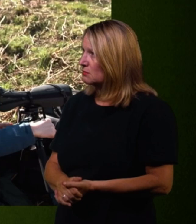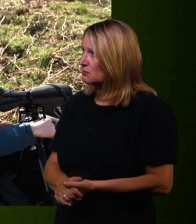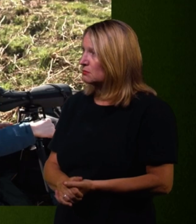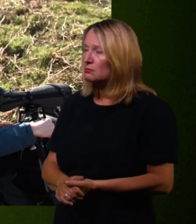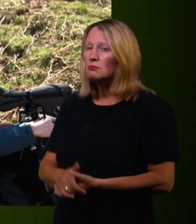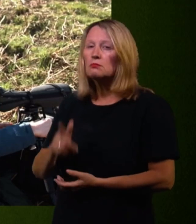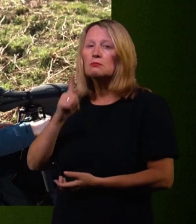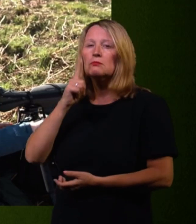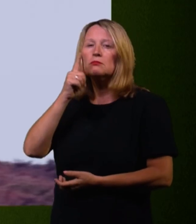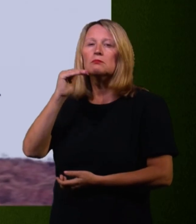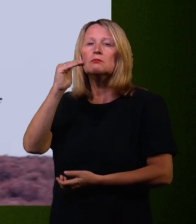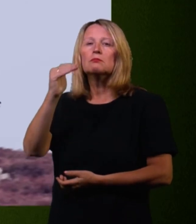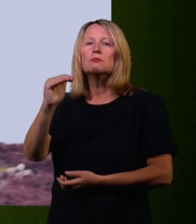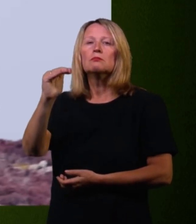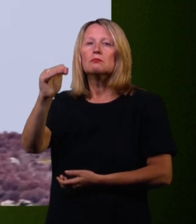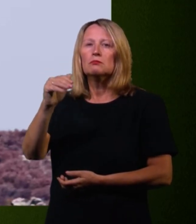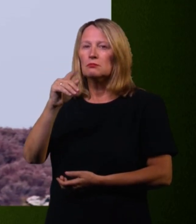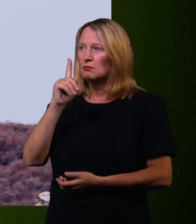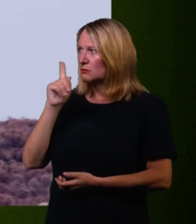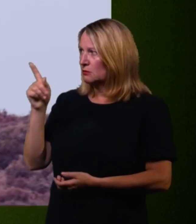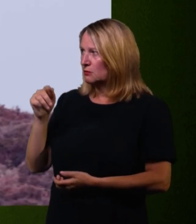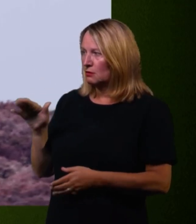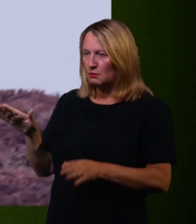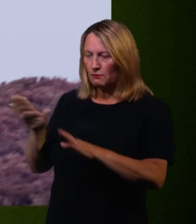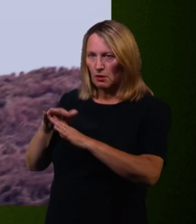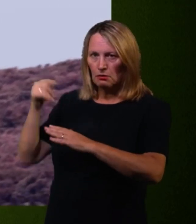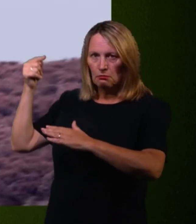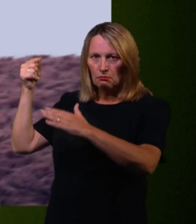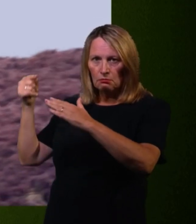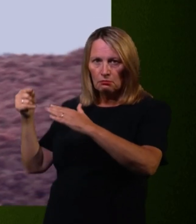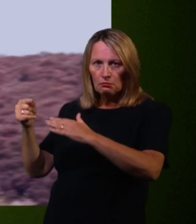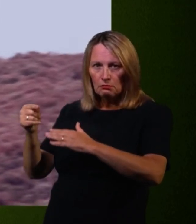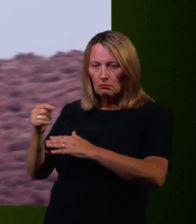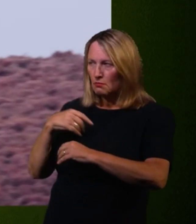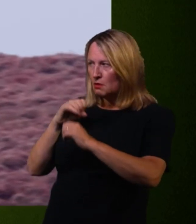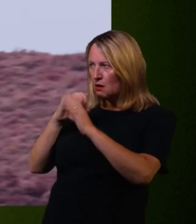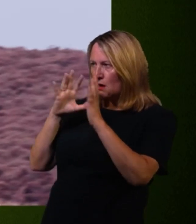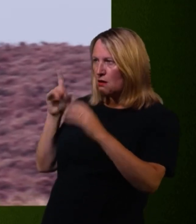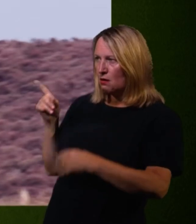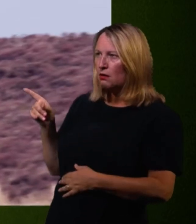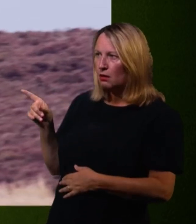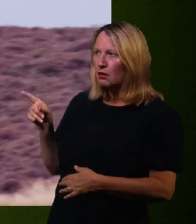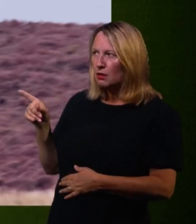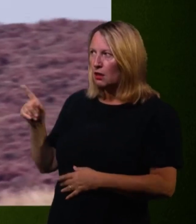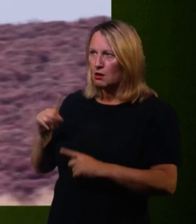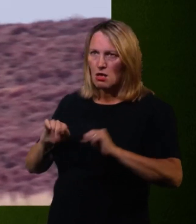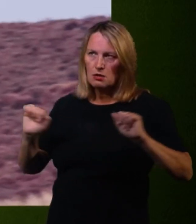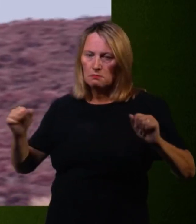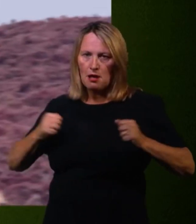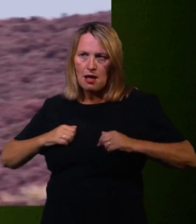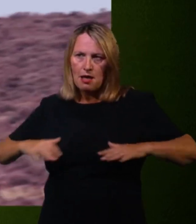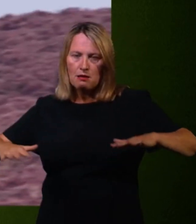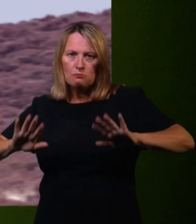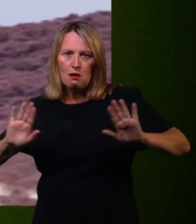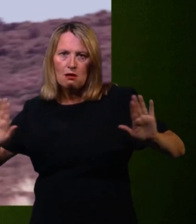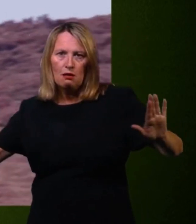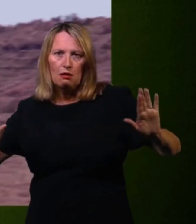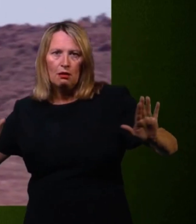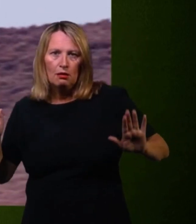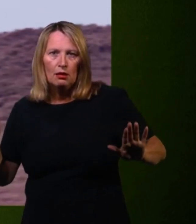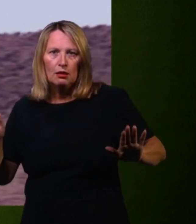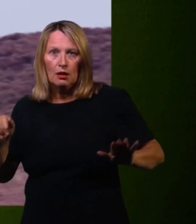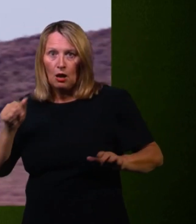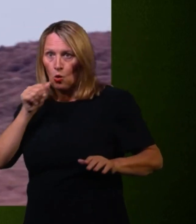Looking at the huge distance he's already covered, it gives you some idea, doesn't it, of just the range of his territory. And I suppose